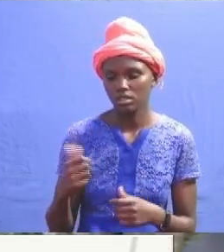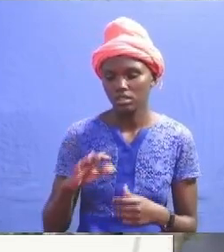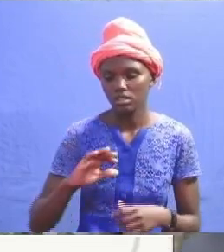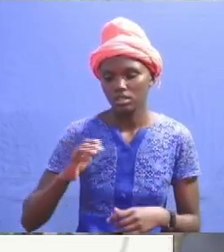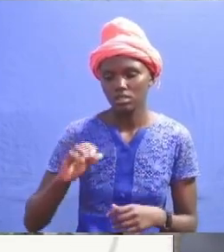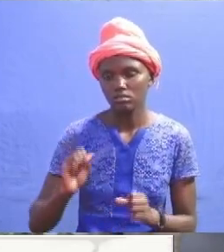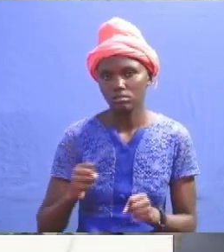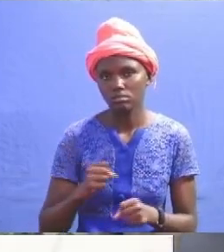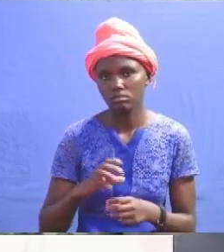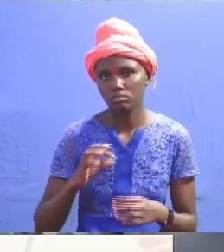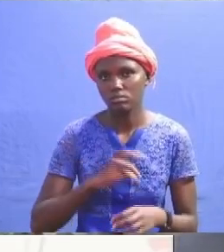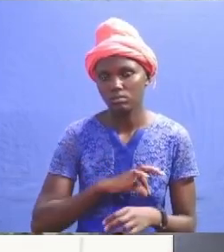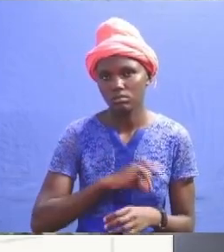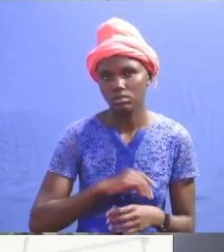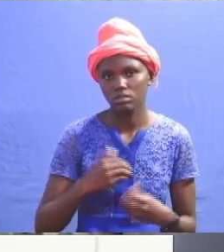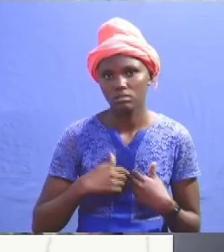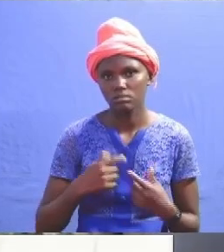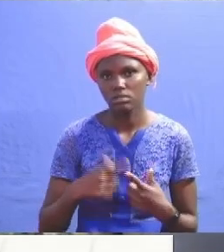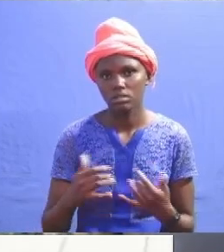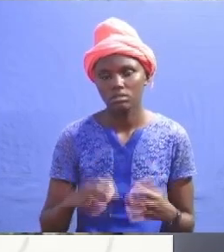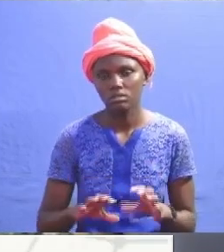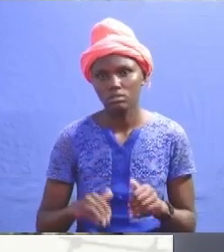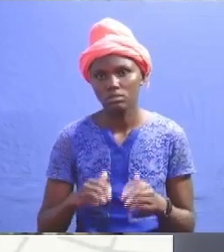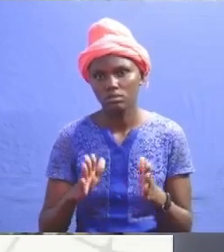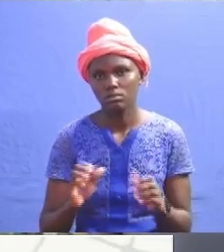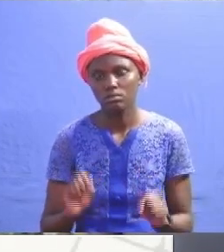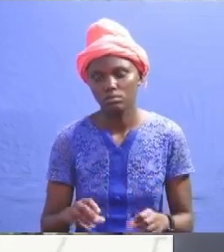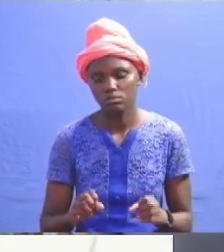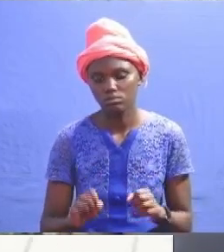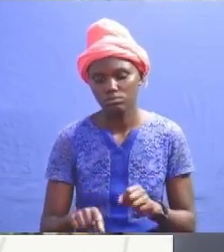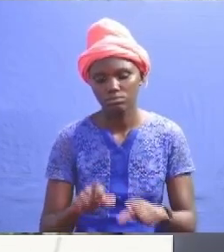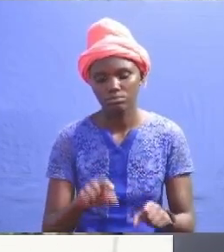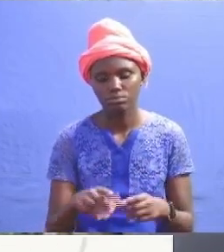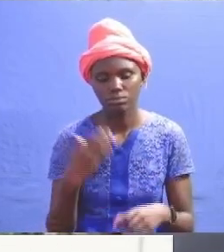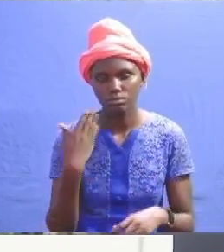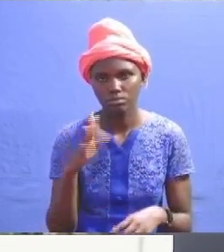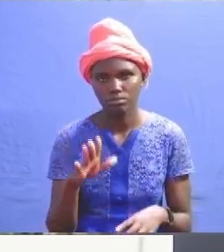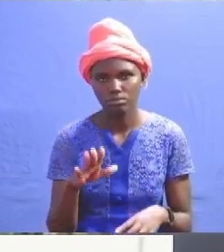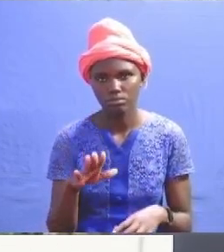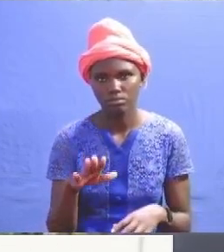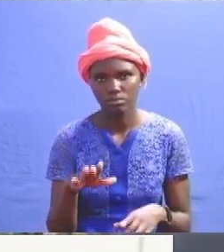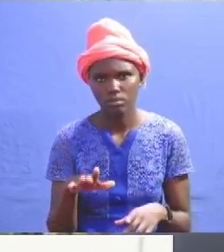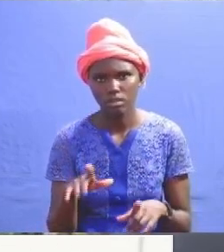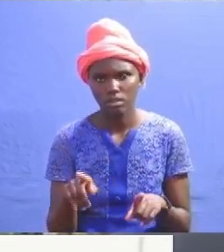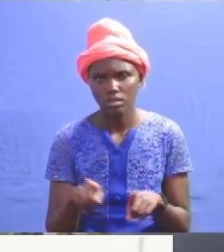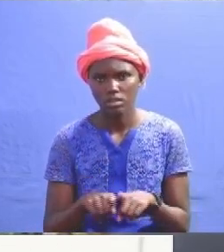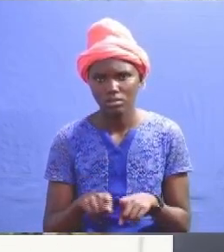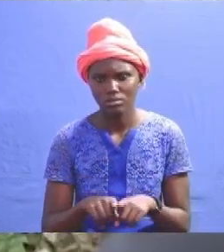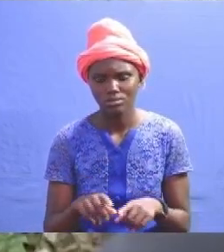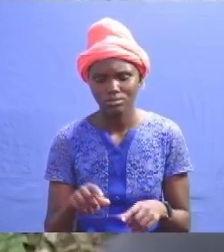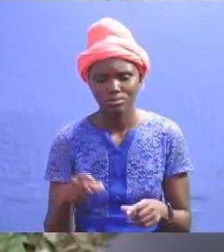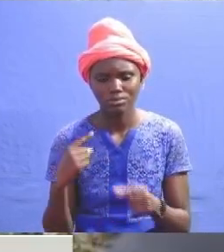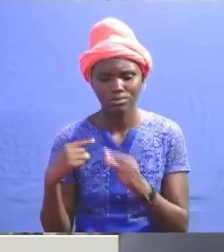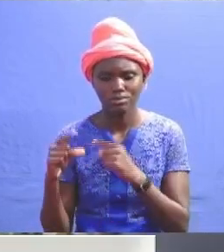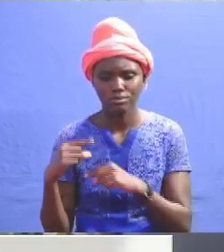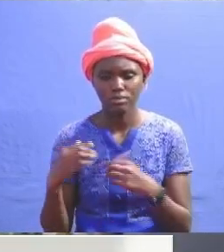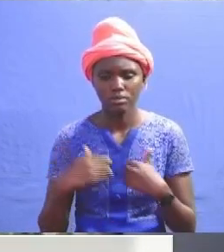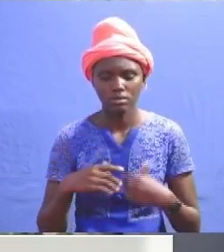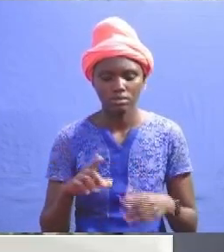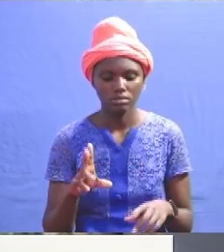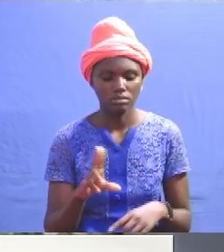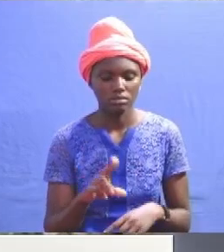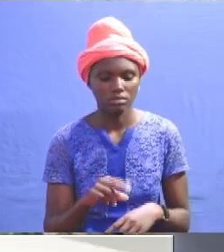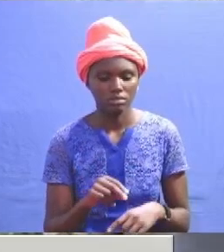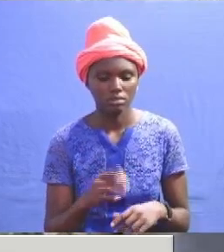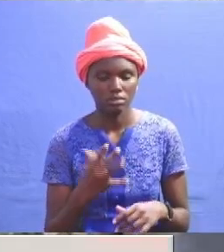the technology. Farmers have been growing the crops, and we keep playing catch up. But we play catch up